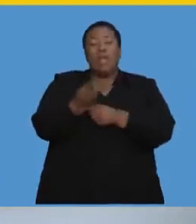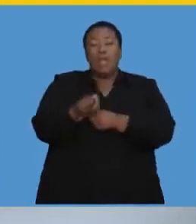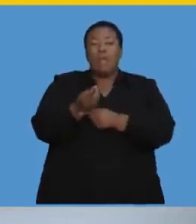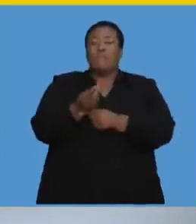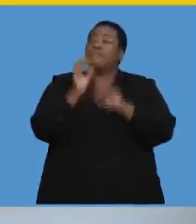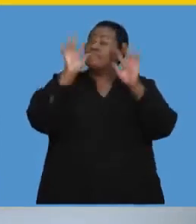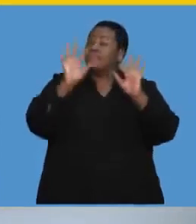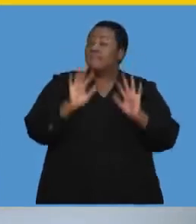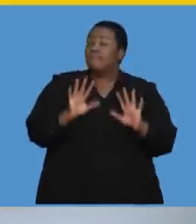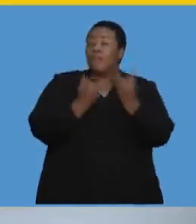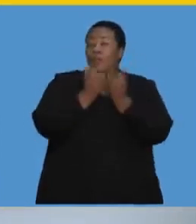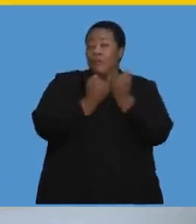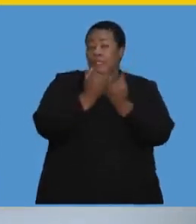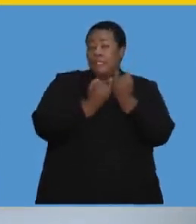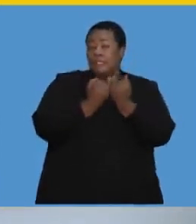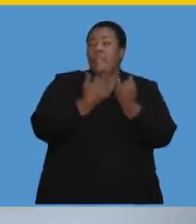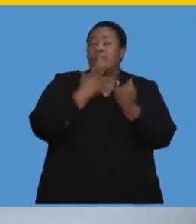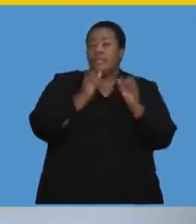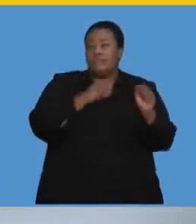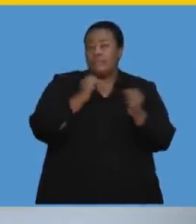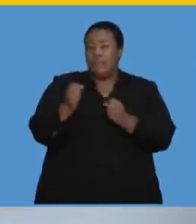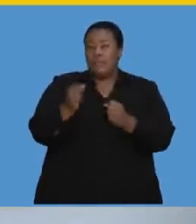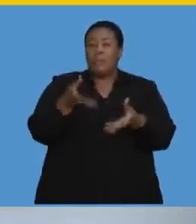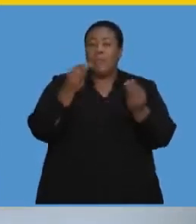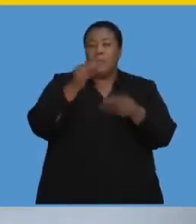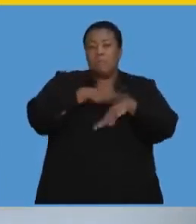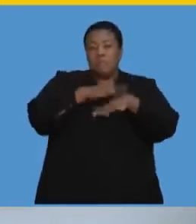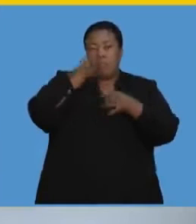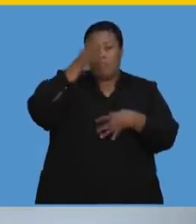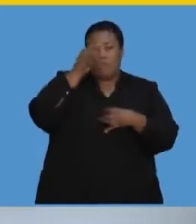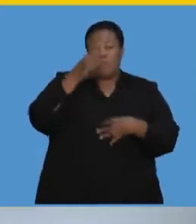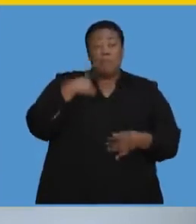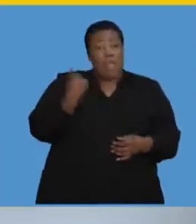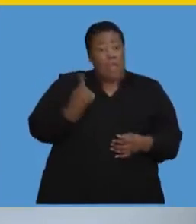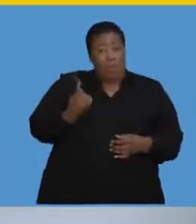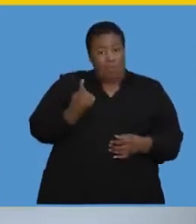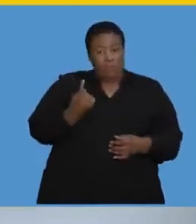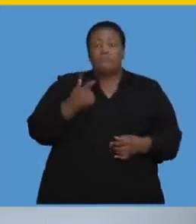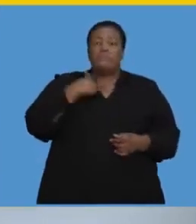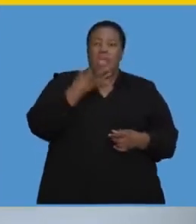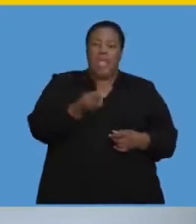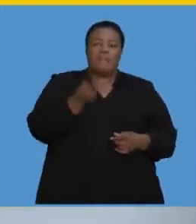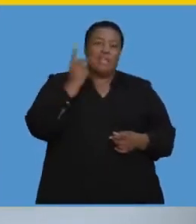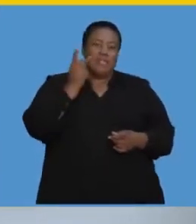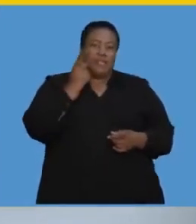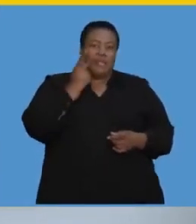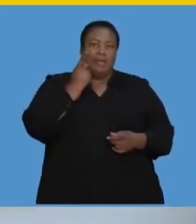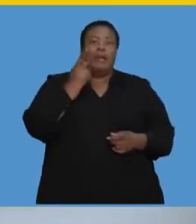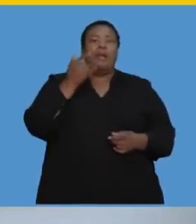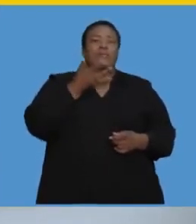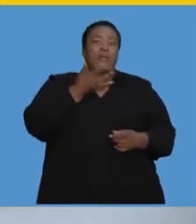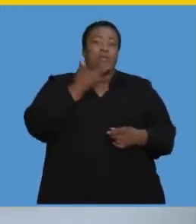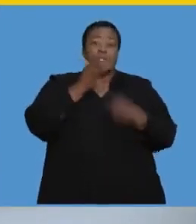going on for you, so do stay tuned to get all of those details. I'm not alone. Today I've got Keta, our favorite sign